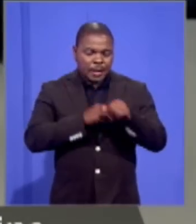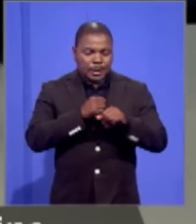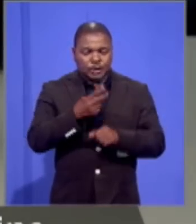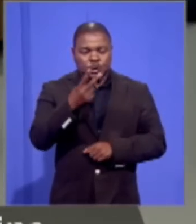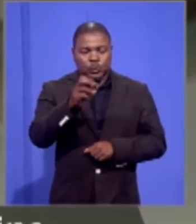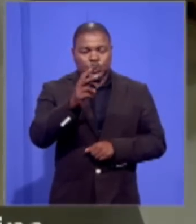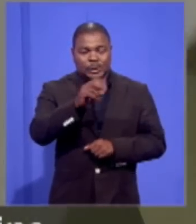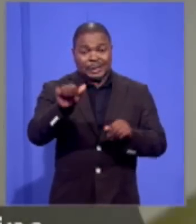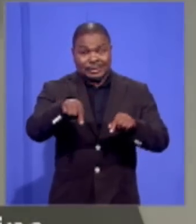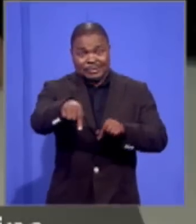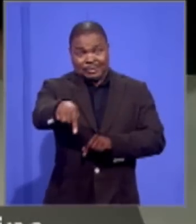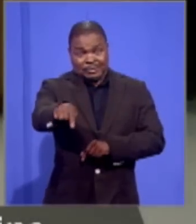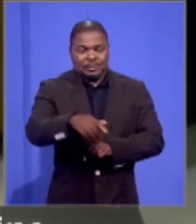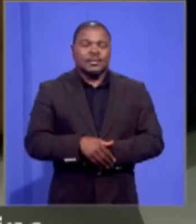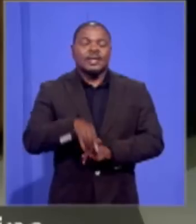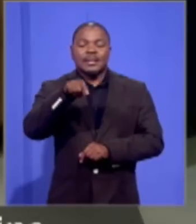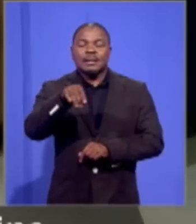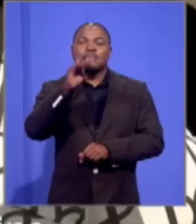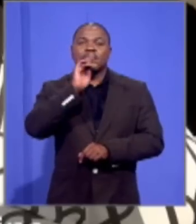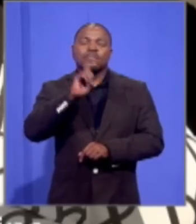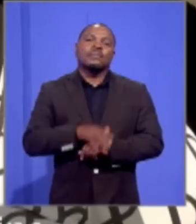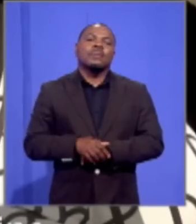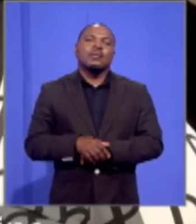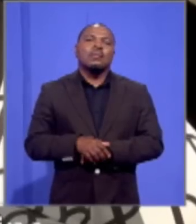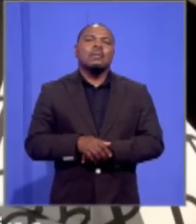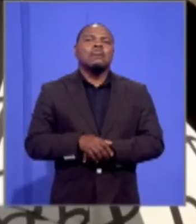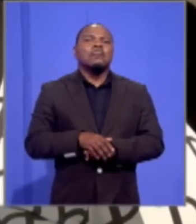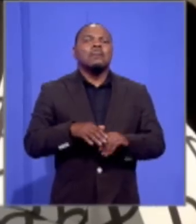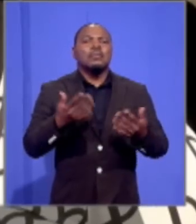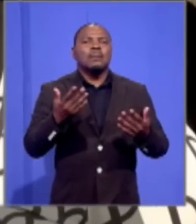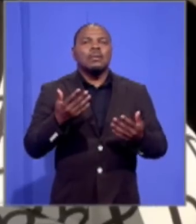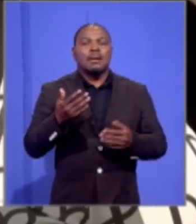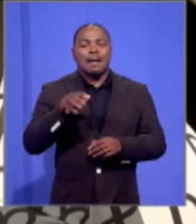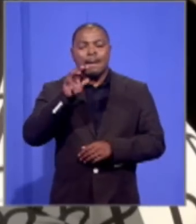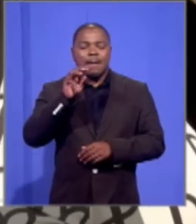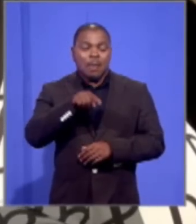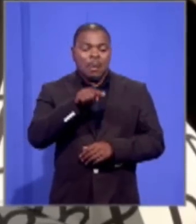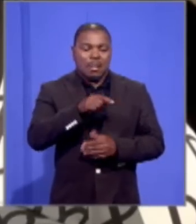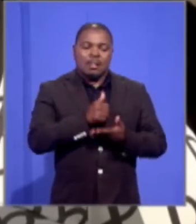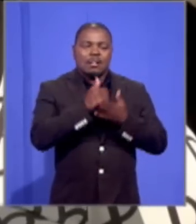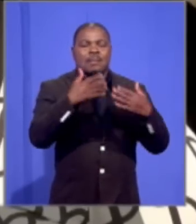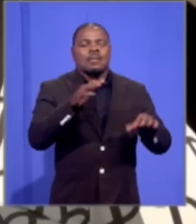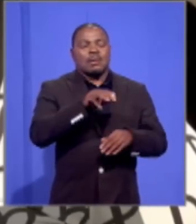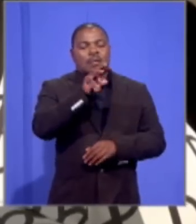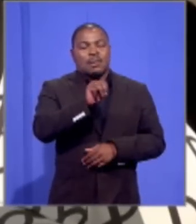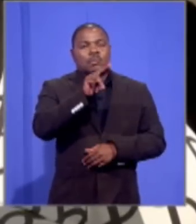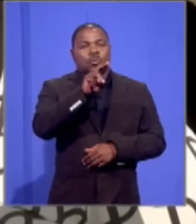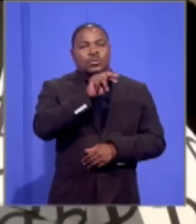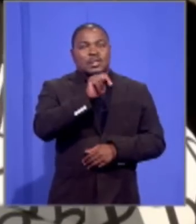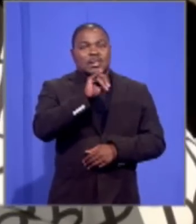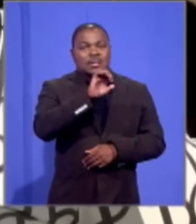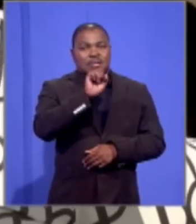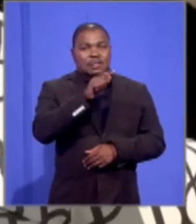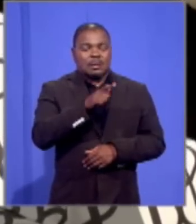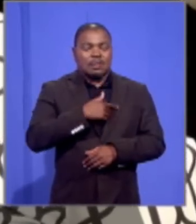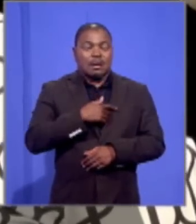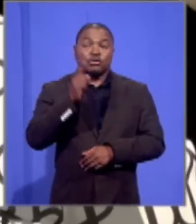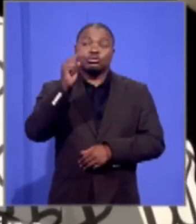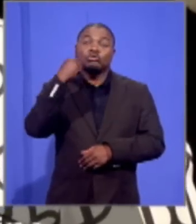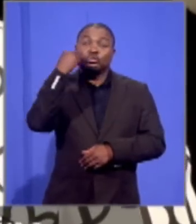2026 tlabe e le taba ya maloba mo Mesina le go sasa minister o sa tlo